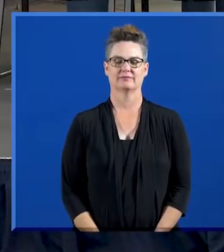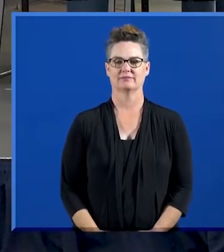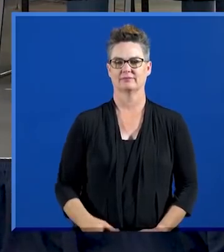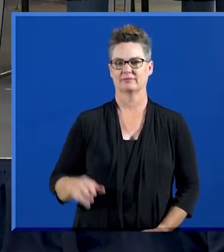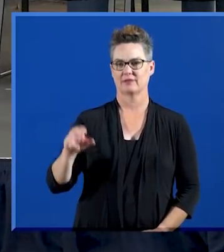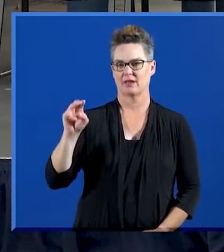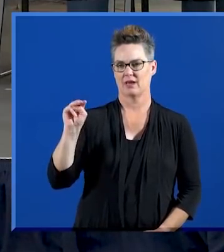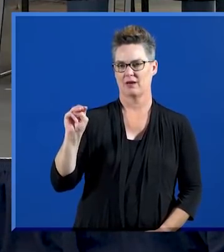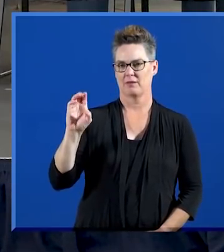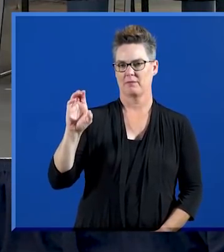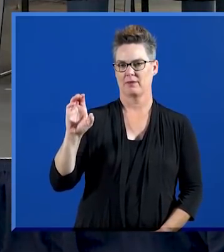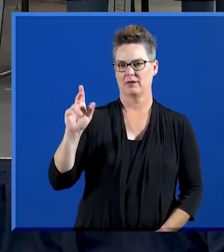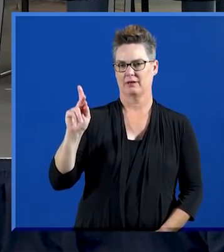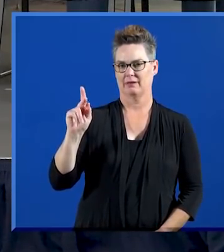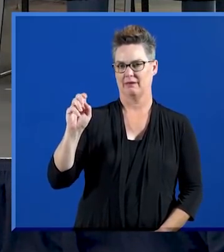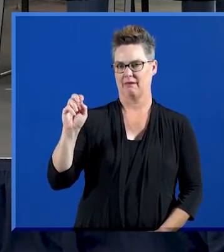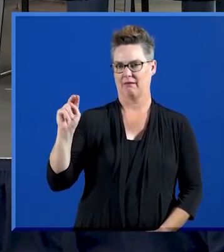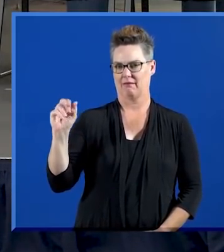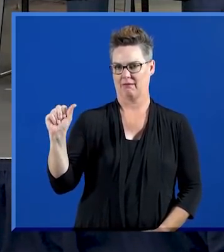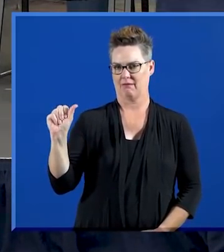McKenna Moser.